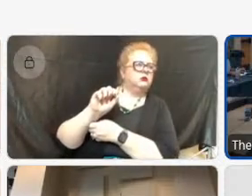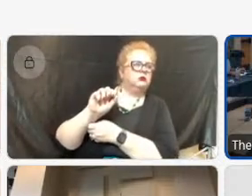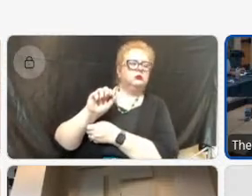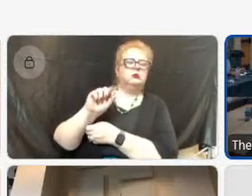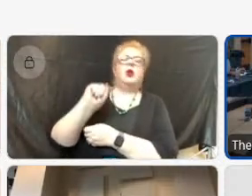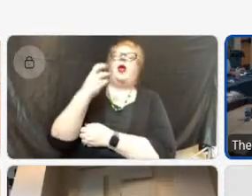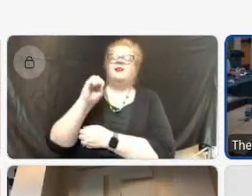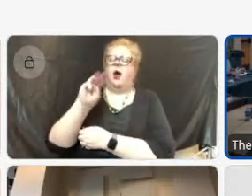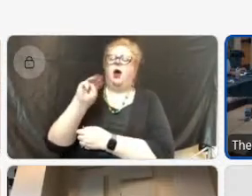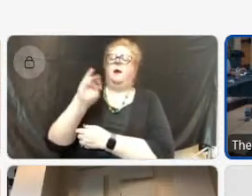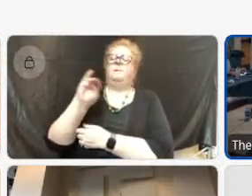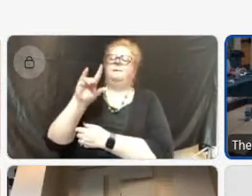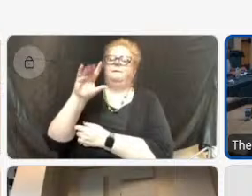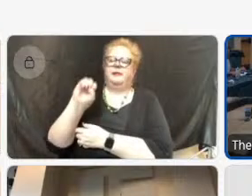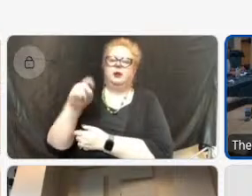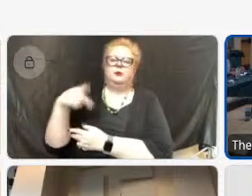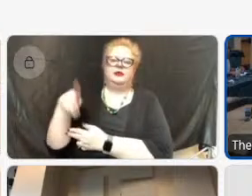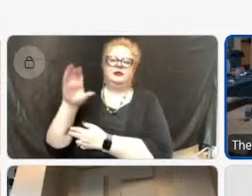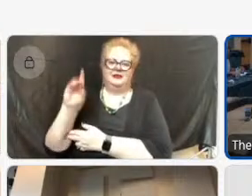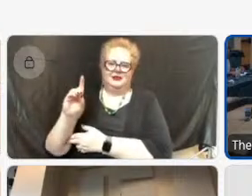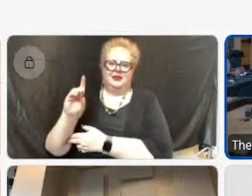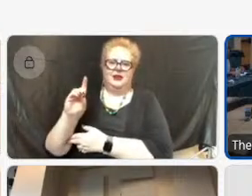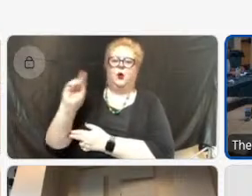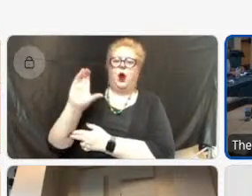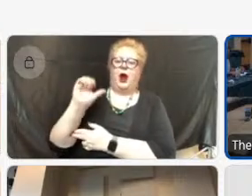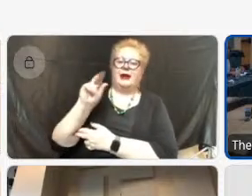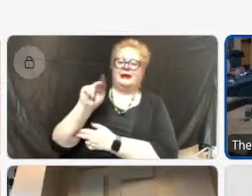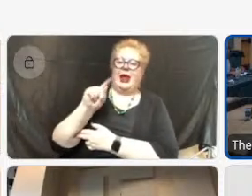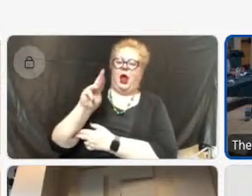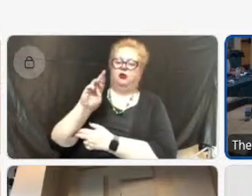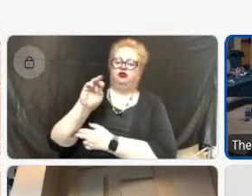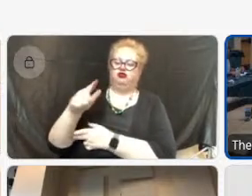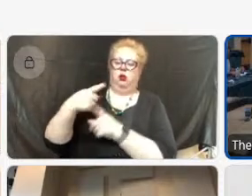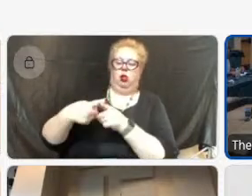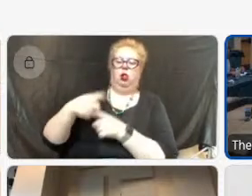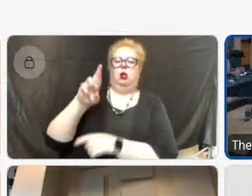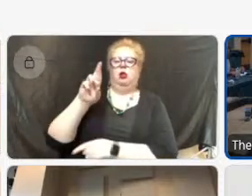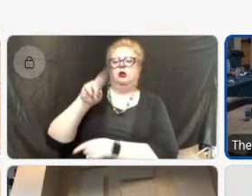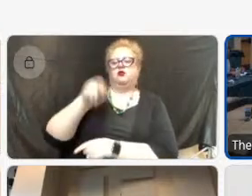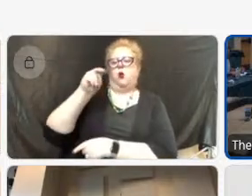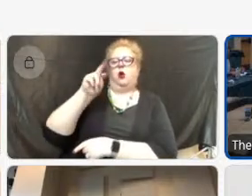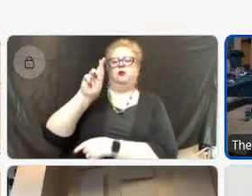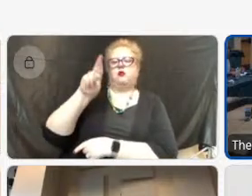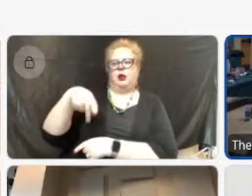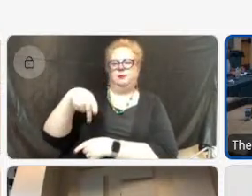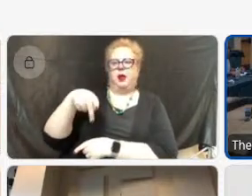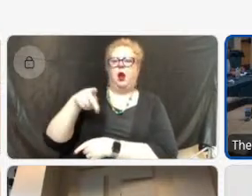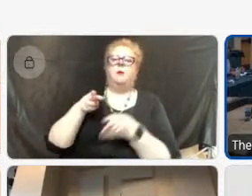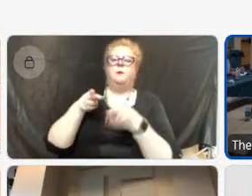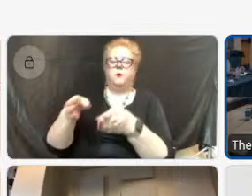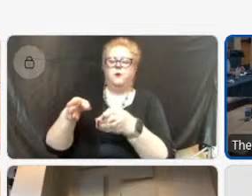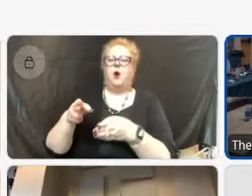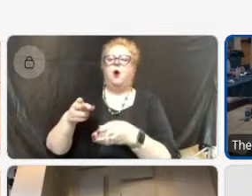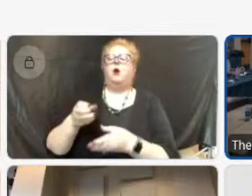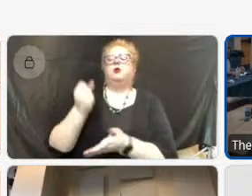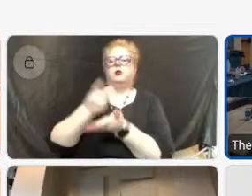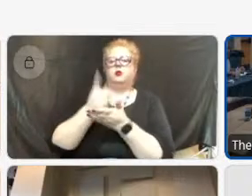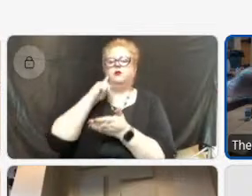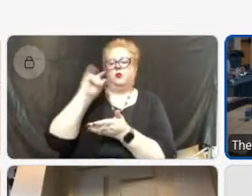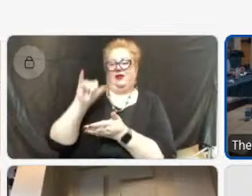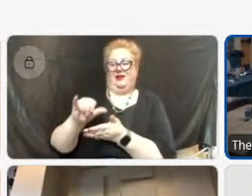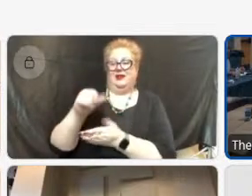PCD, southeast corner of Cantrell Road and North Rodney Parham Road. Staff recommends approval of the requested